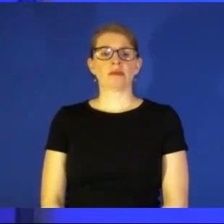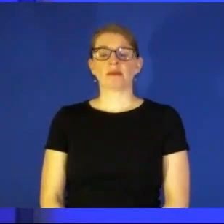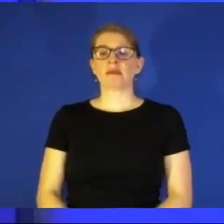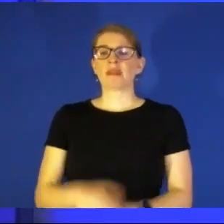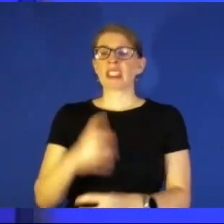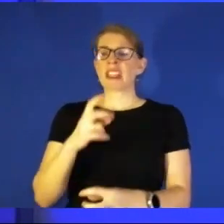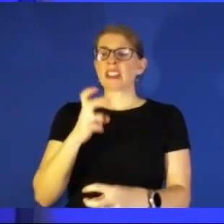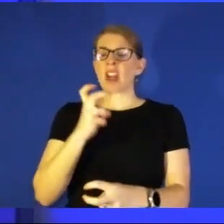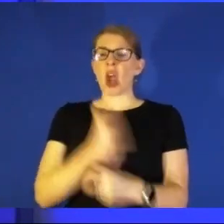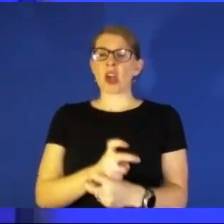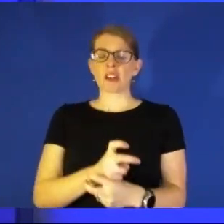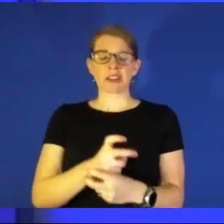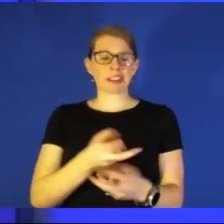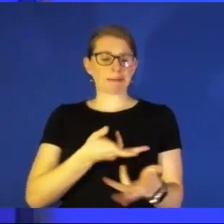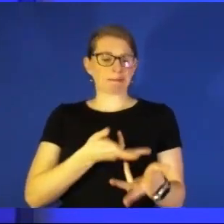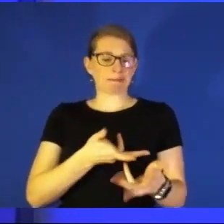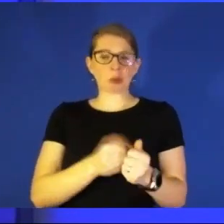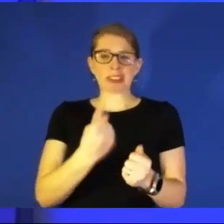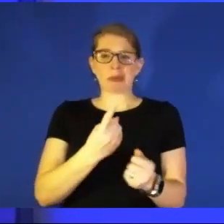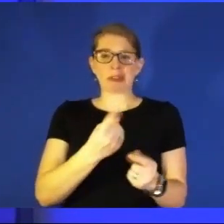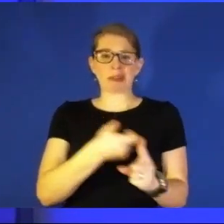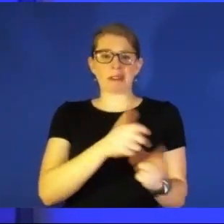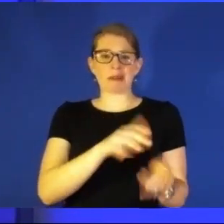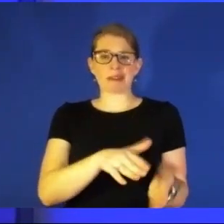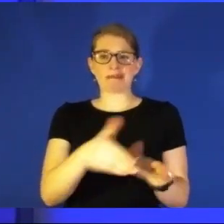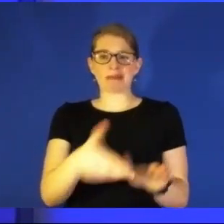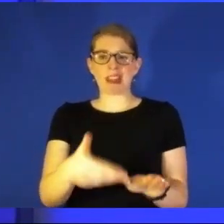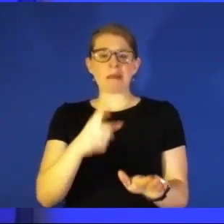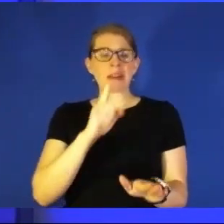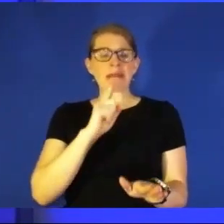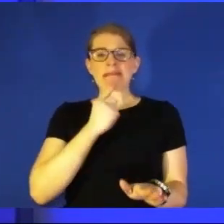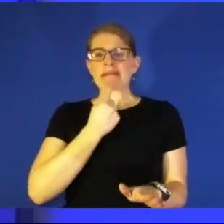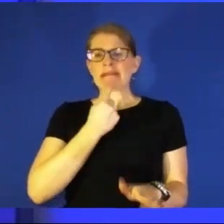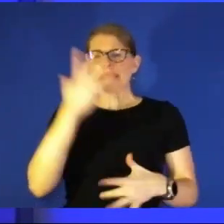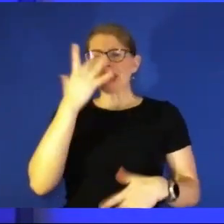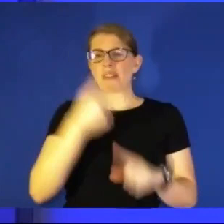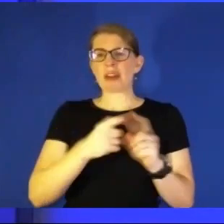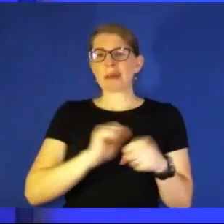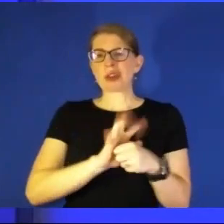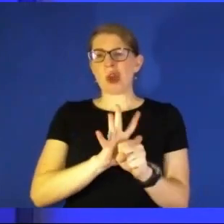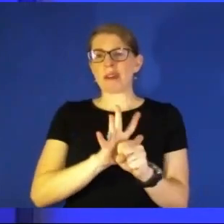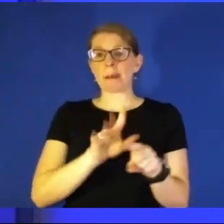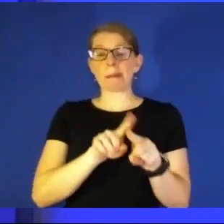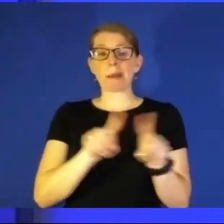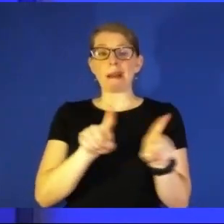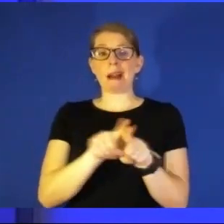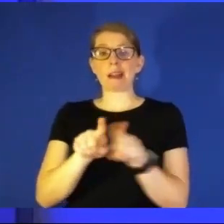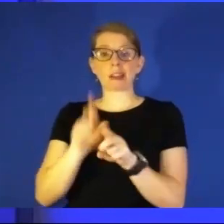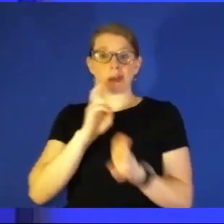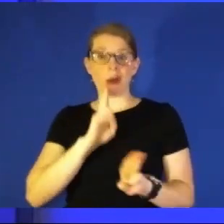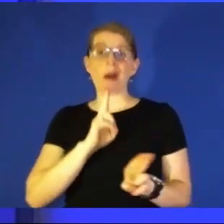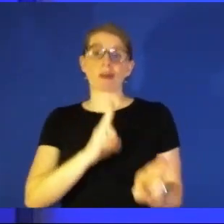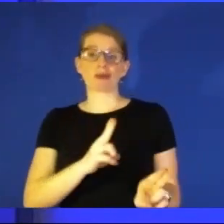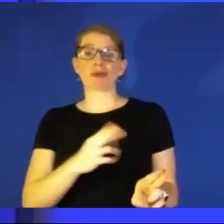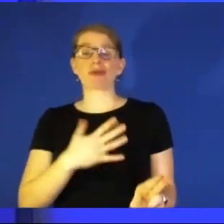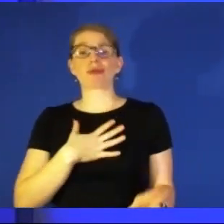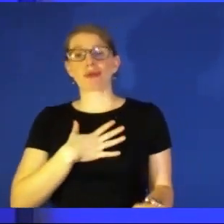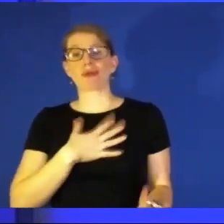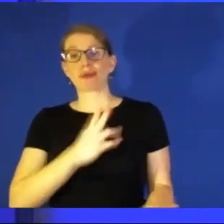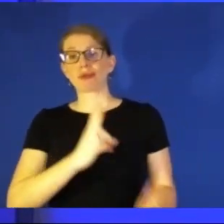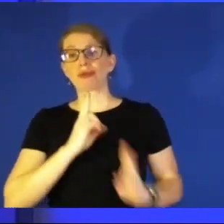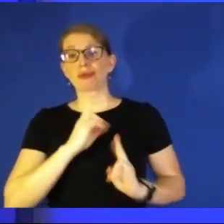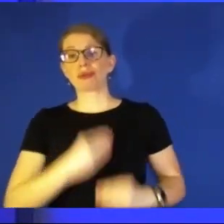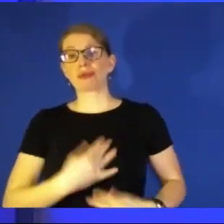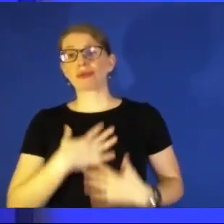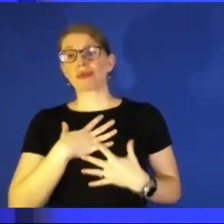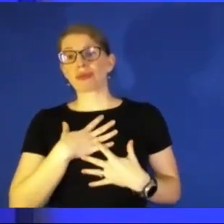passing, especially those who've been so terribly ill from COVID. But it's also an honor, and I very much resonated